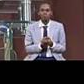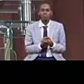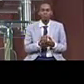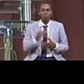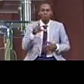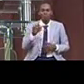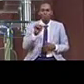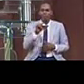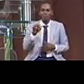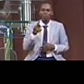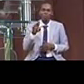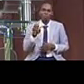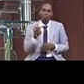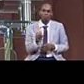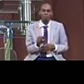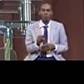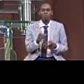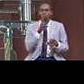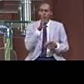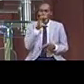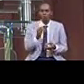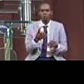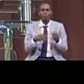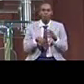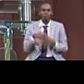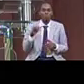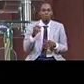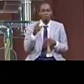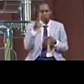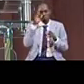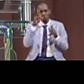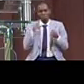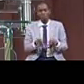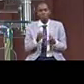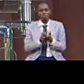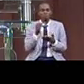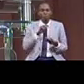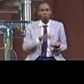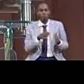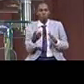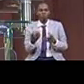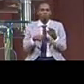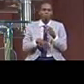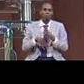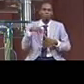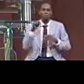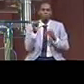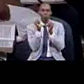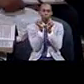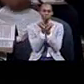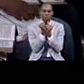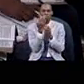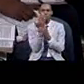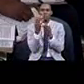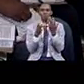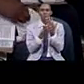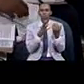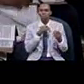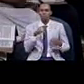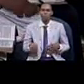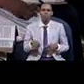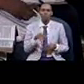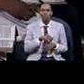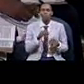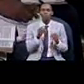Lazarus actually came forth. He that was dead came forth, bound hand and foot with grave